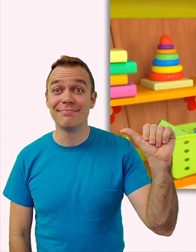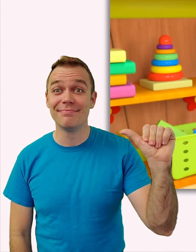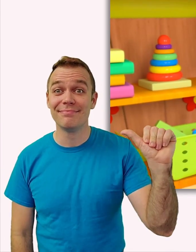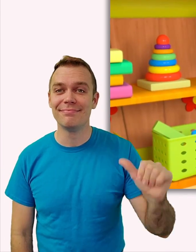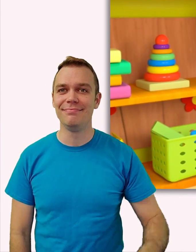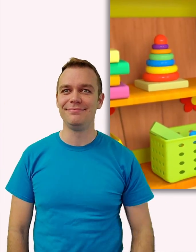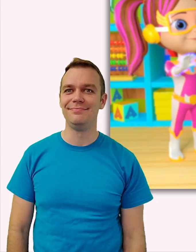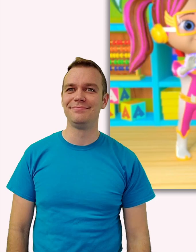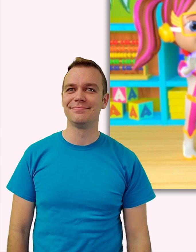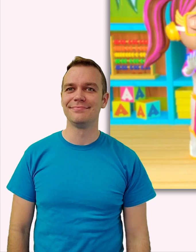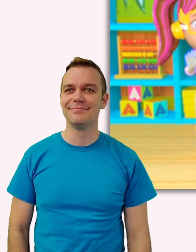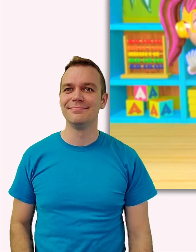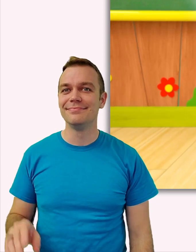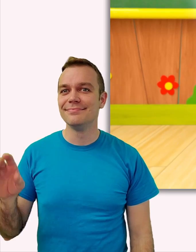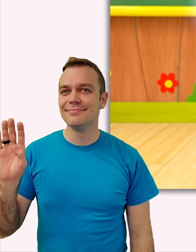A